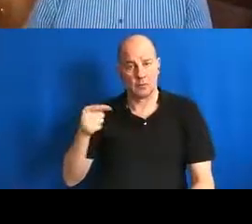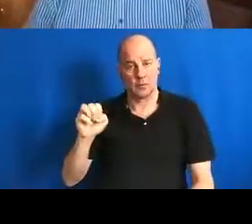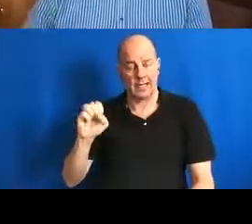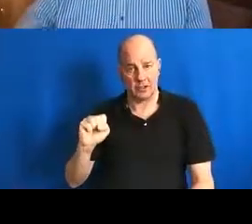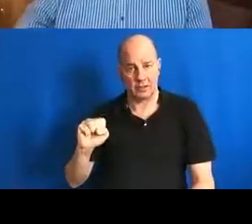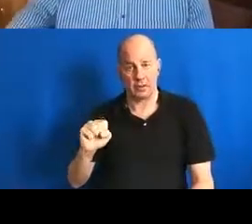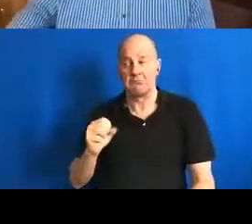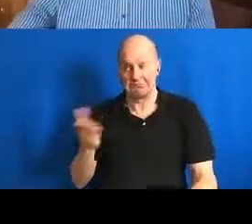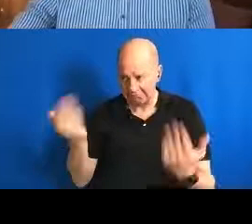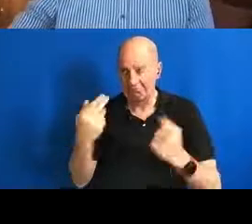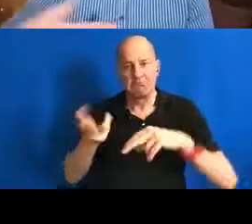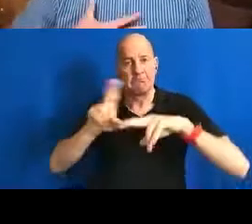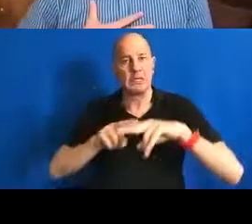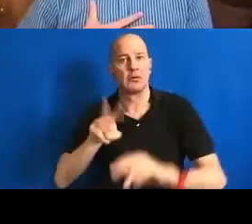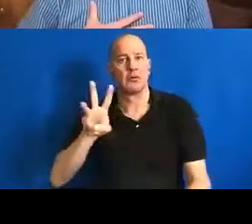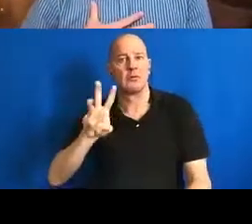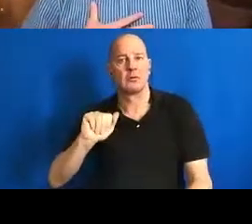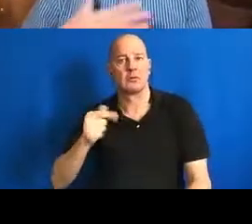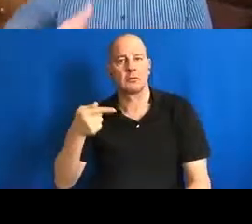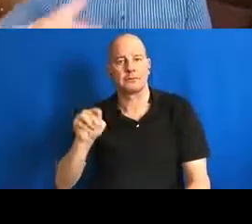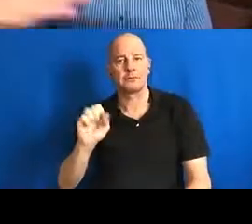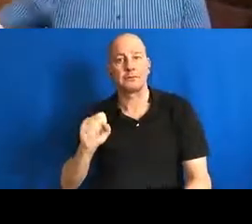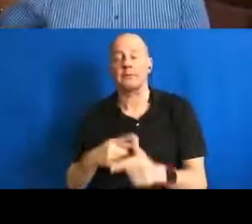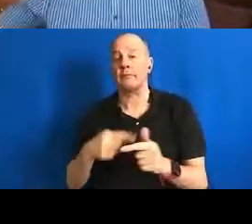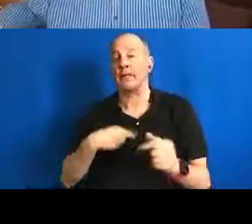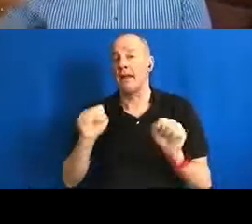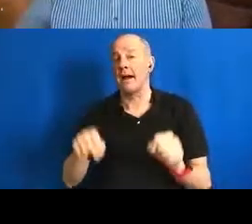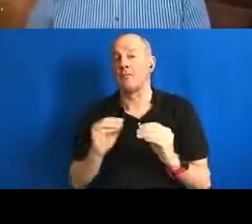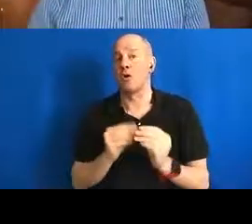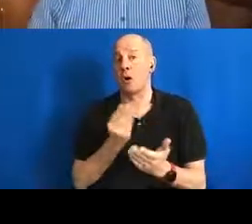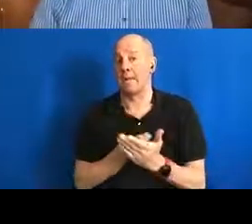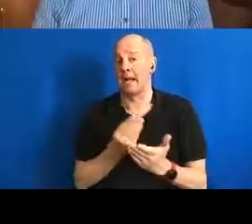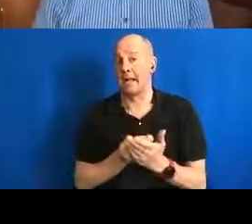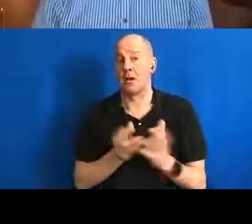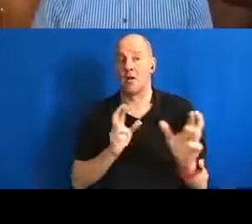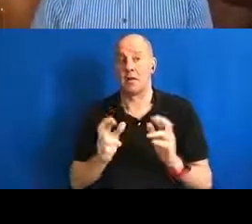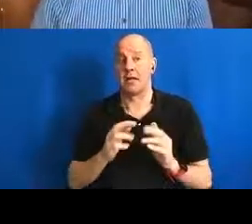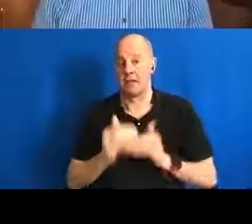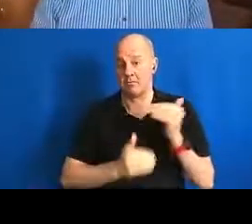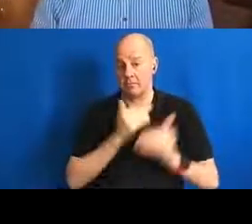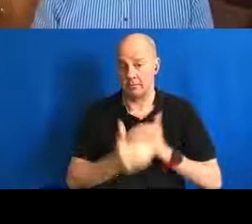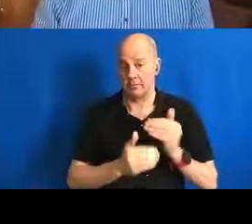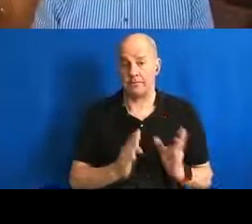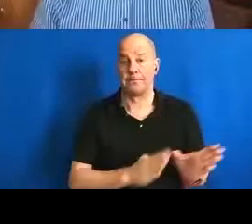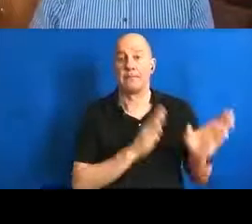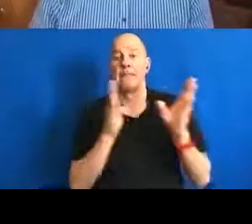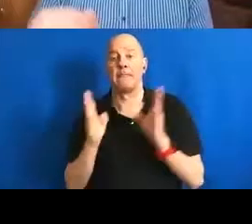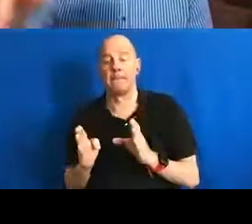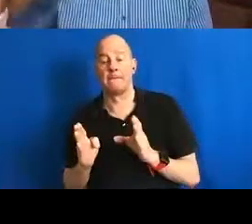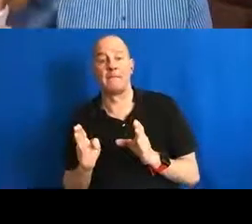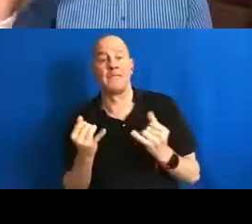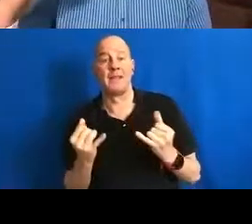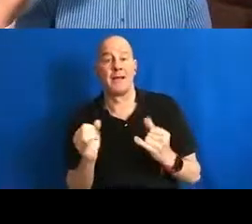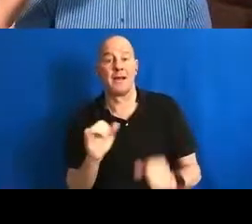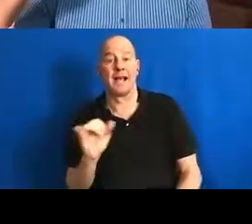increase our wages and so that I can have more cash on hand as we're moving through the year. But maybe if